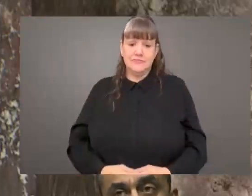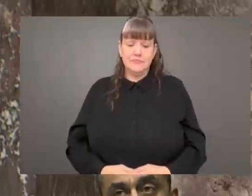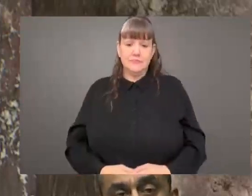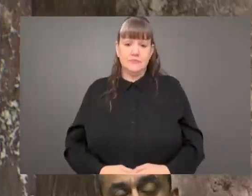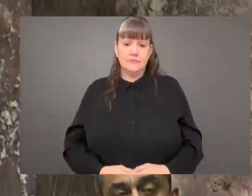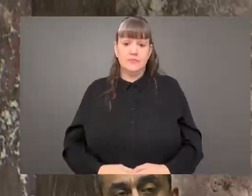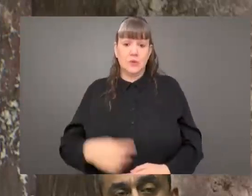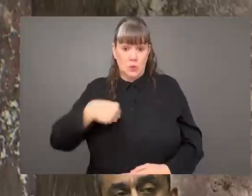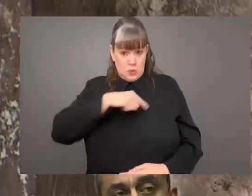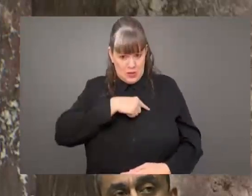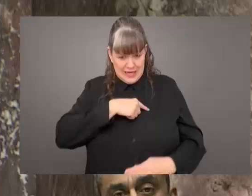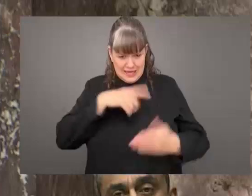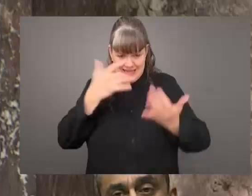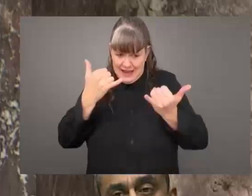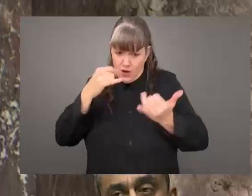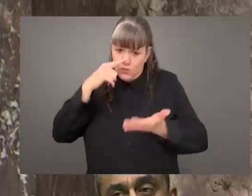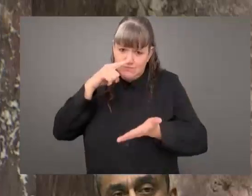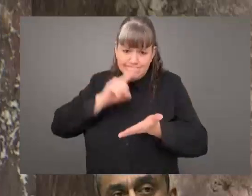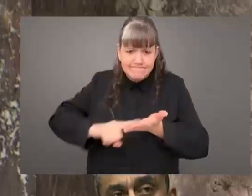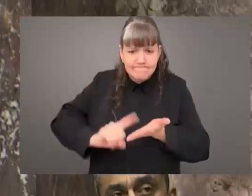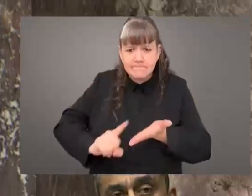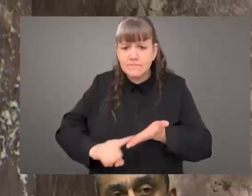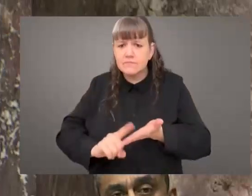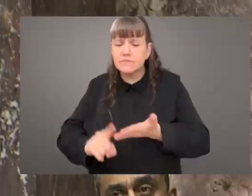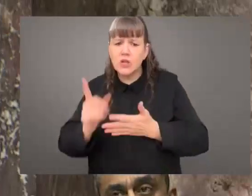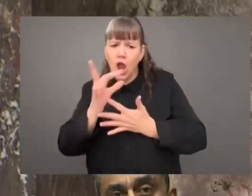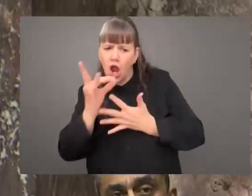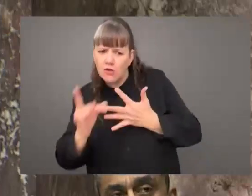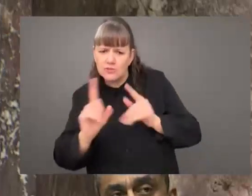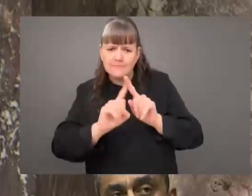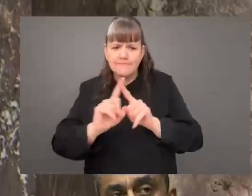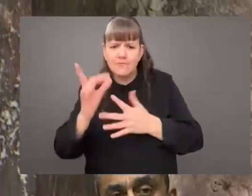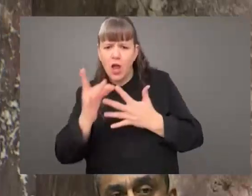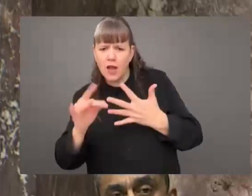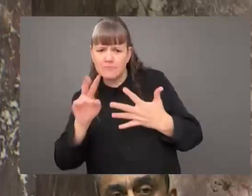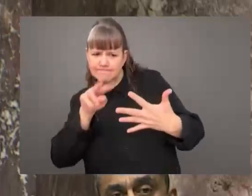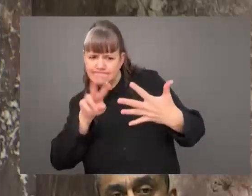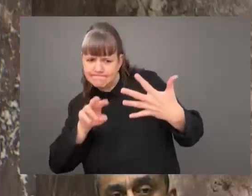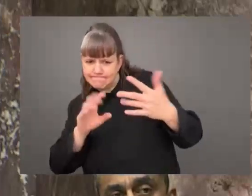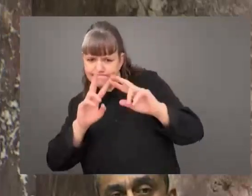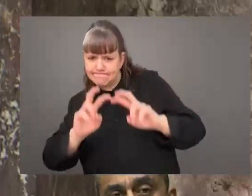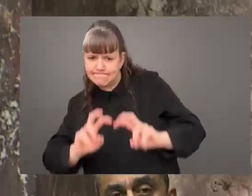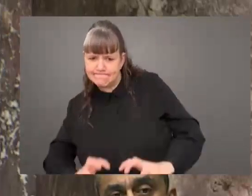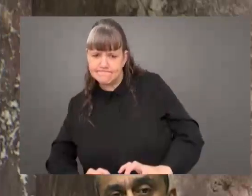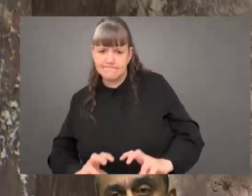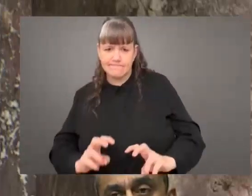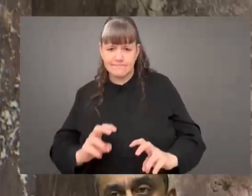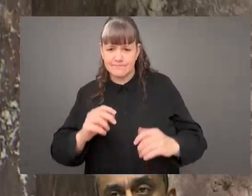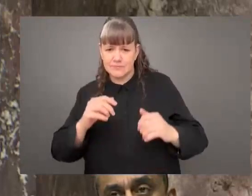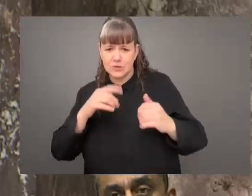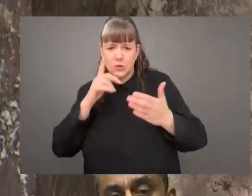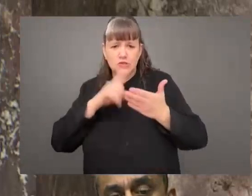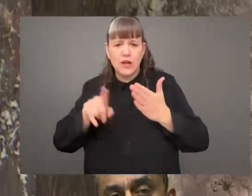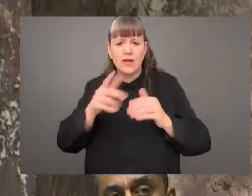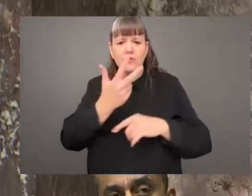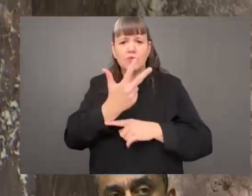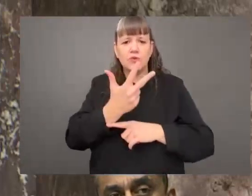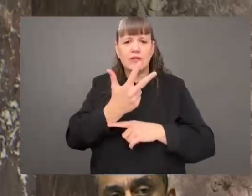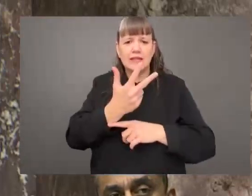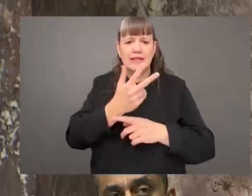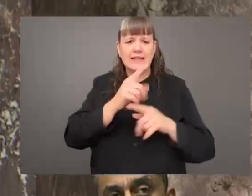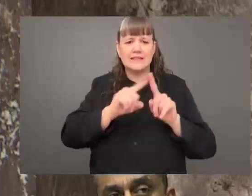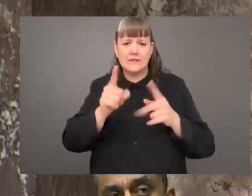bridge. There is significant work in terms of looking at 3 phases in terms of the structural assessment around the current